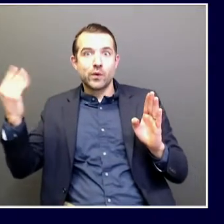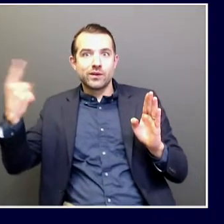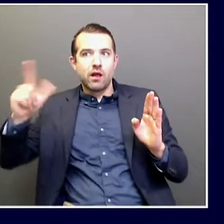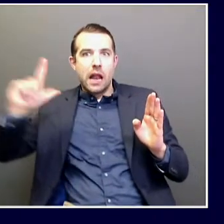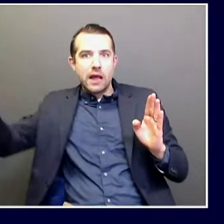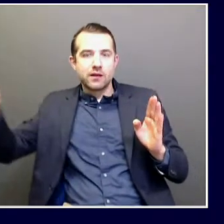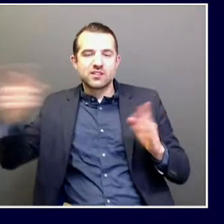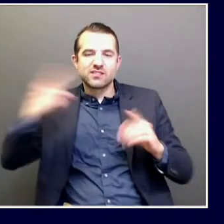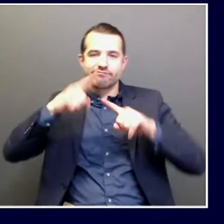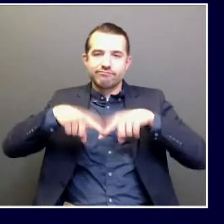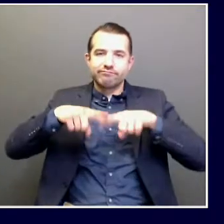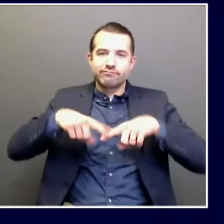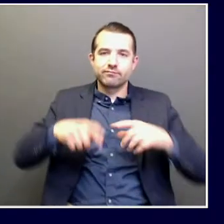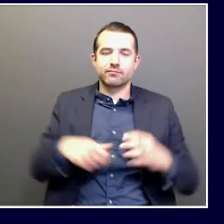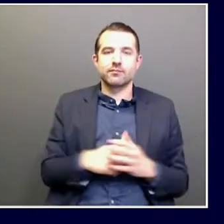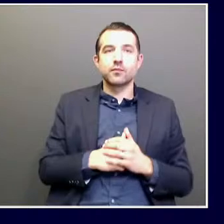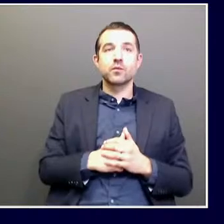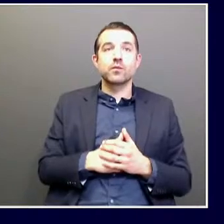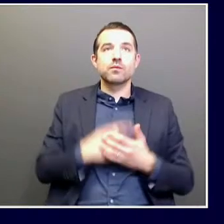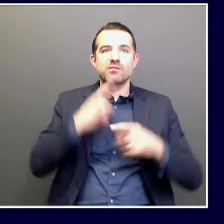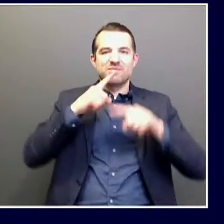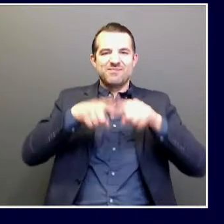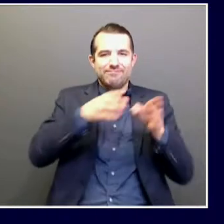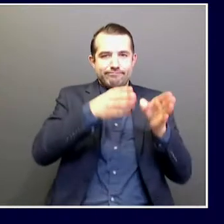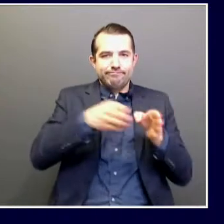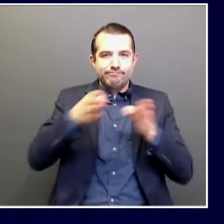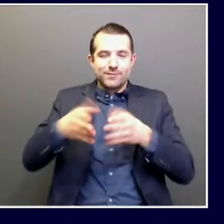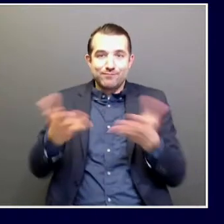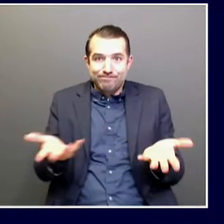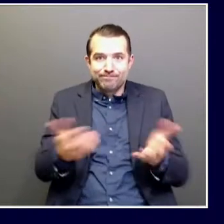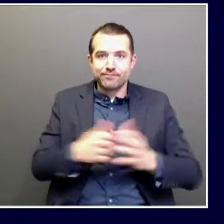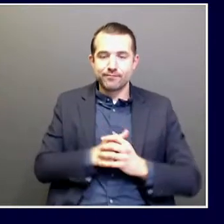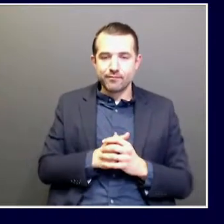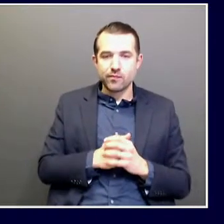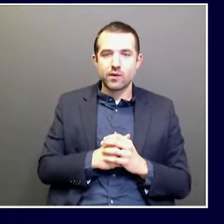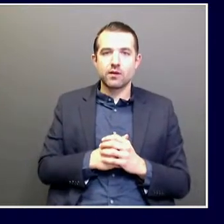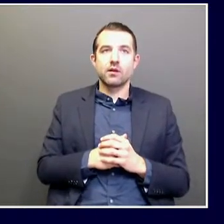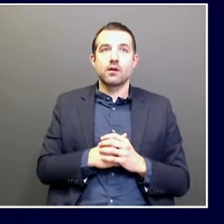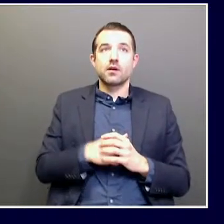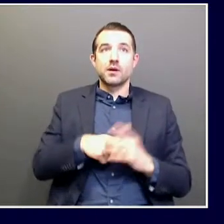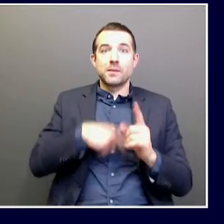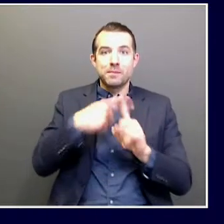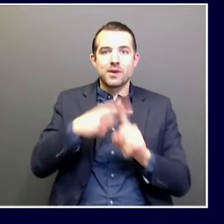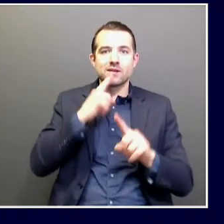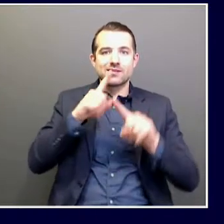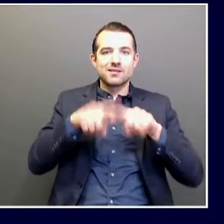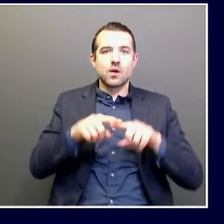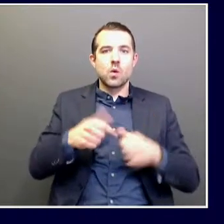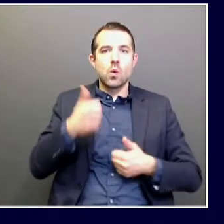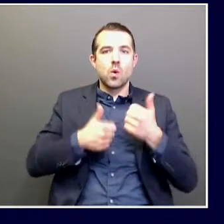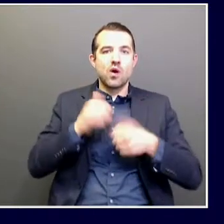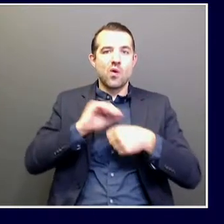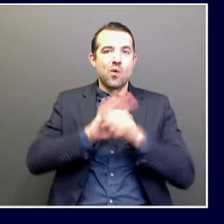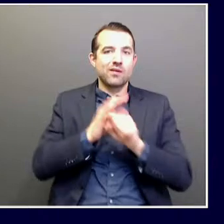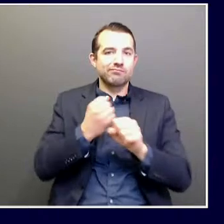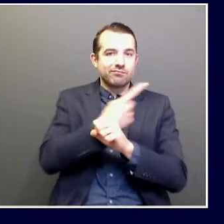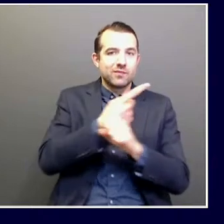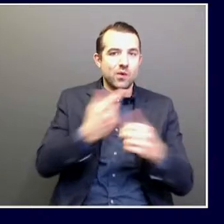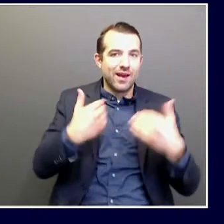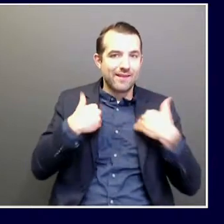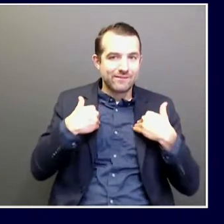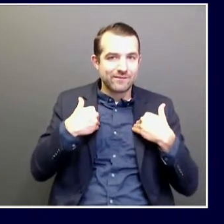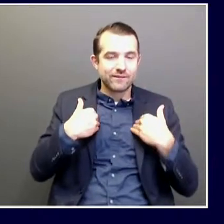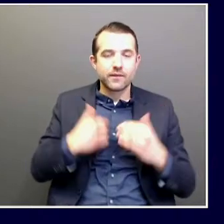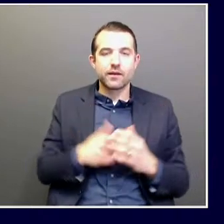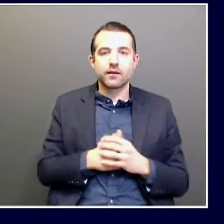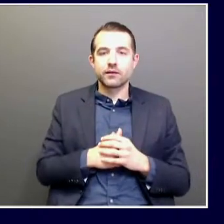3, 4, and 5. Okay. And based on the strain, it doesn't really vary by strain in material